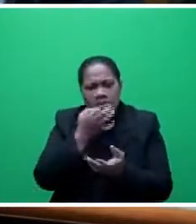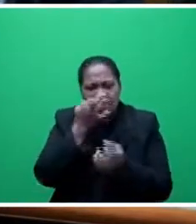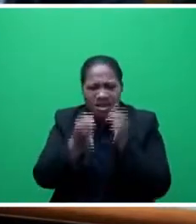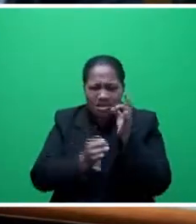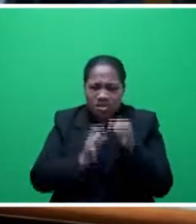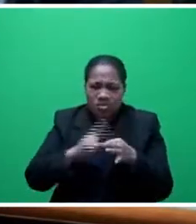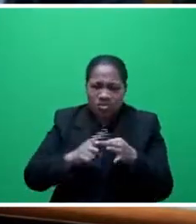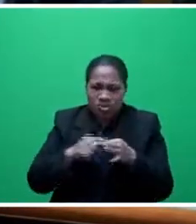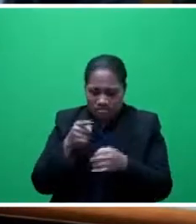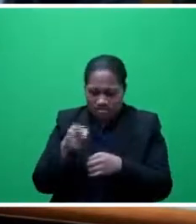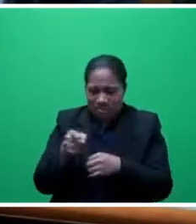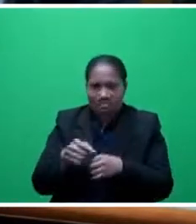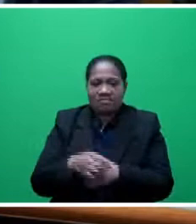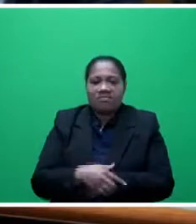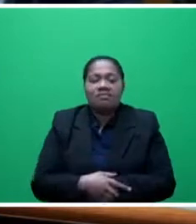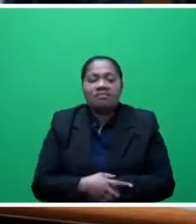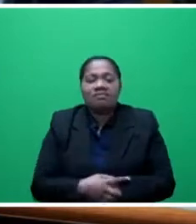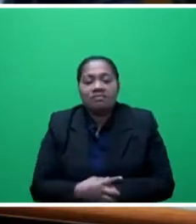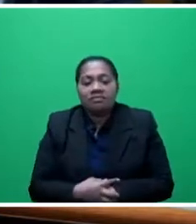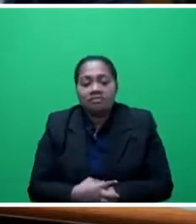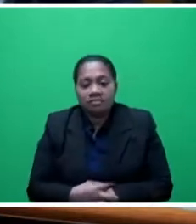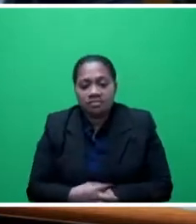that.